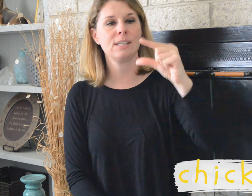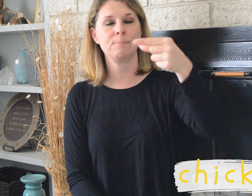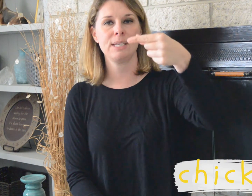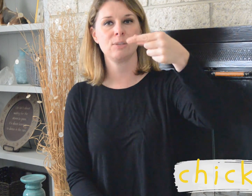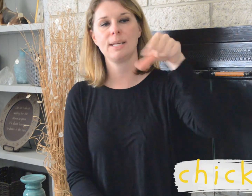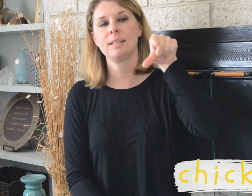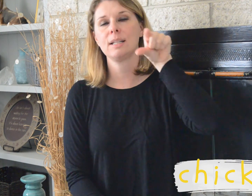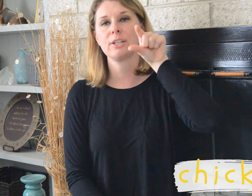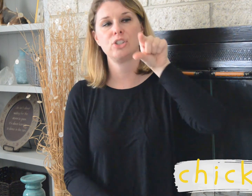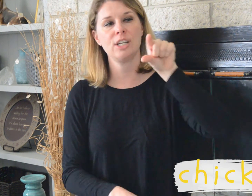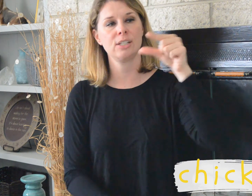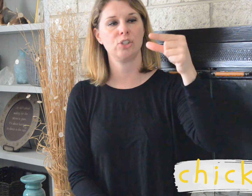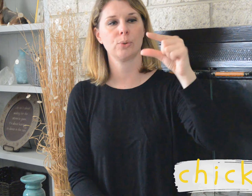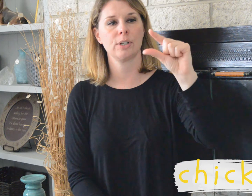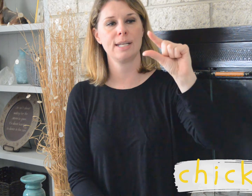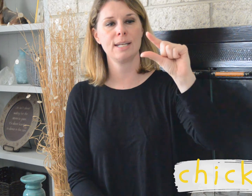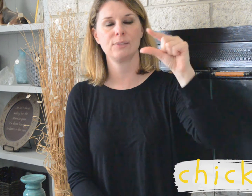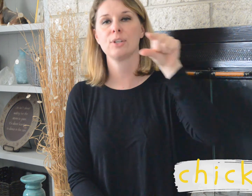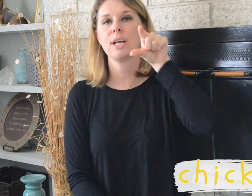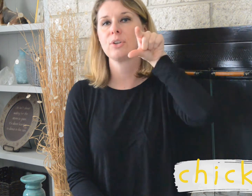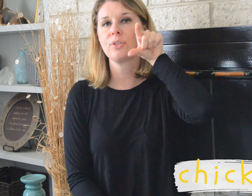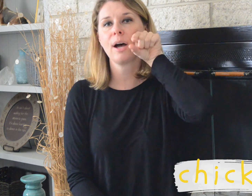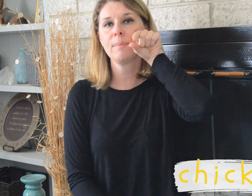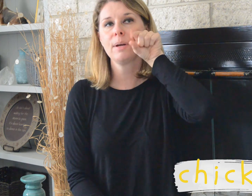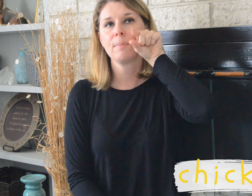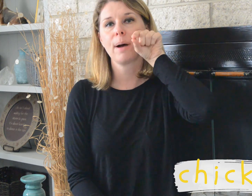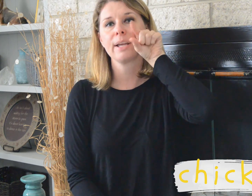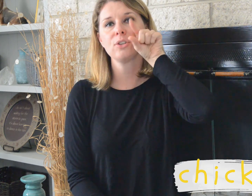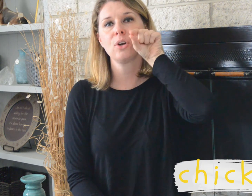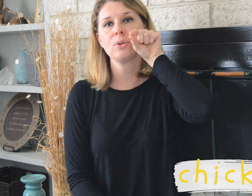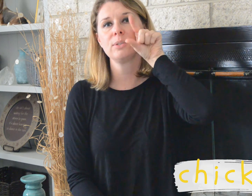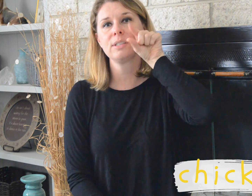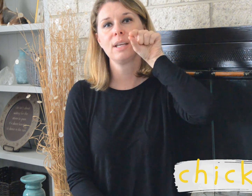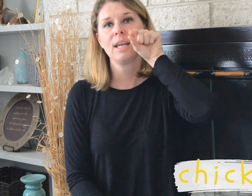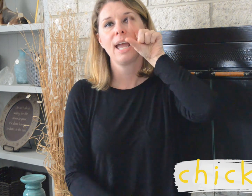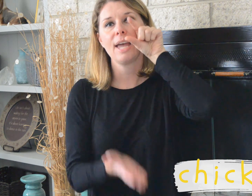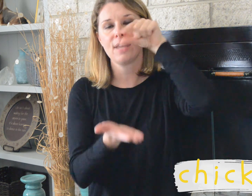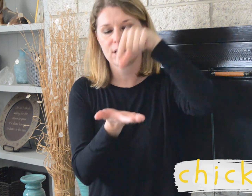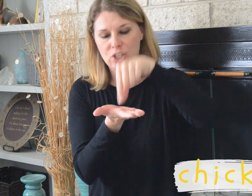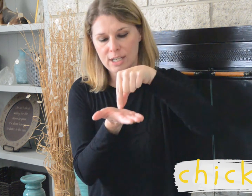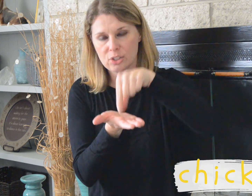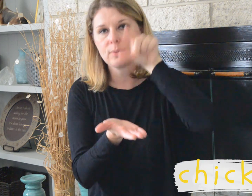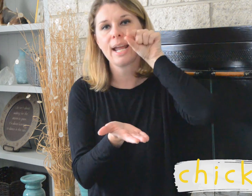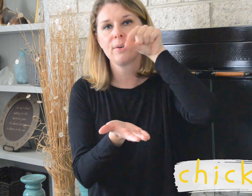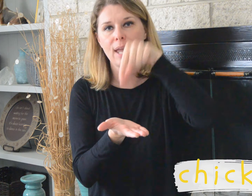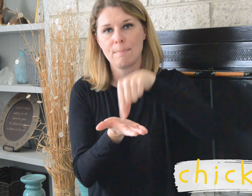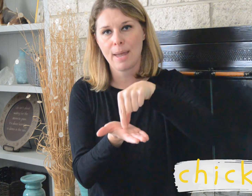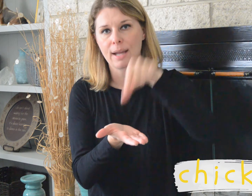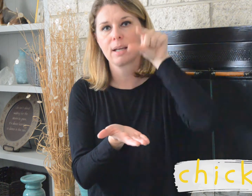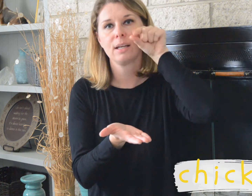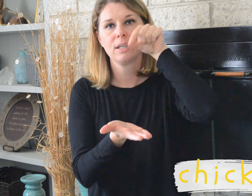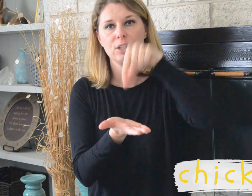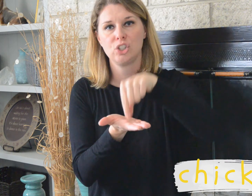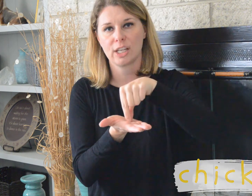This is his beak. You're making the letter G. It's your index finger and your thumb by your nose, and then the chickens go down and